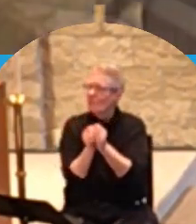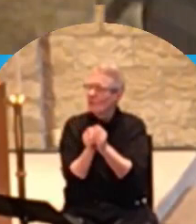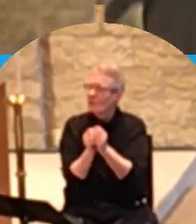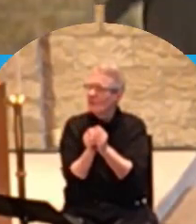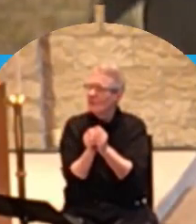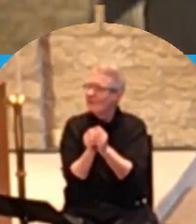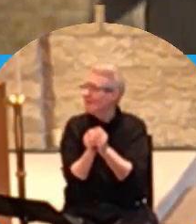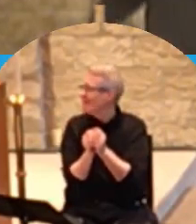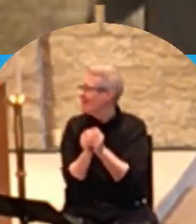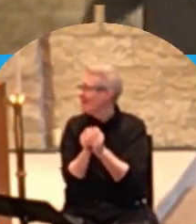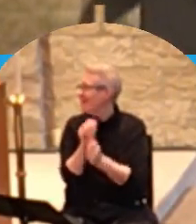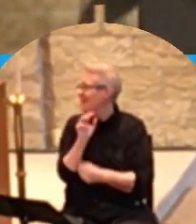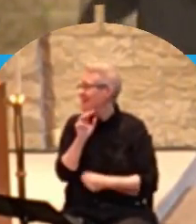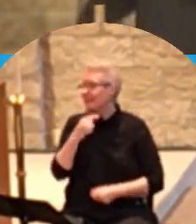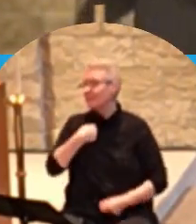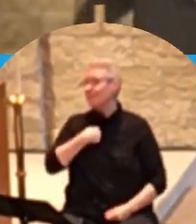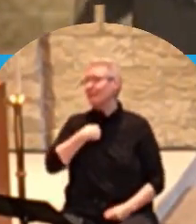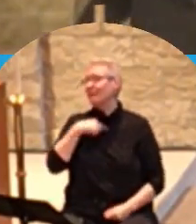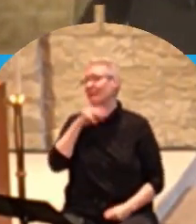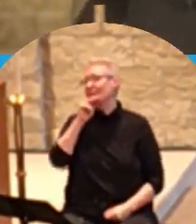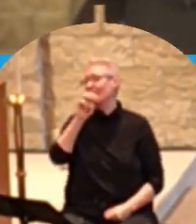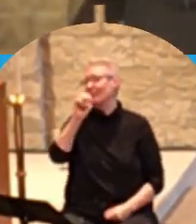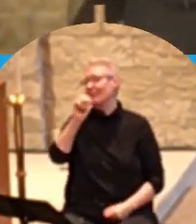with me.